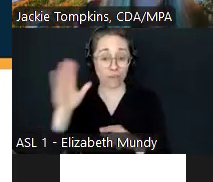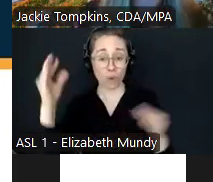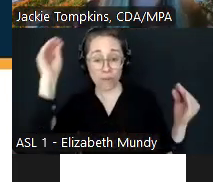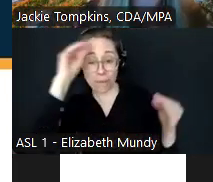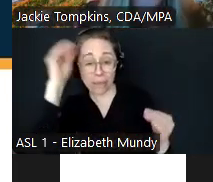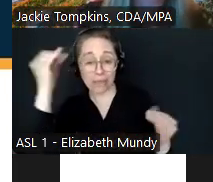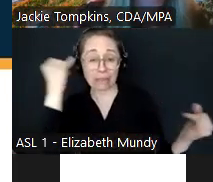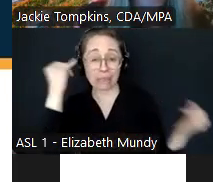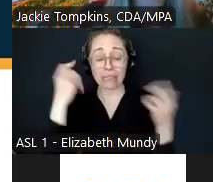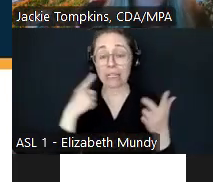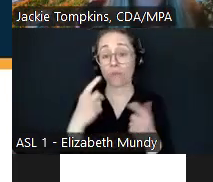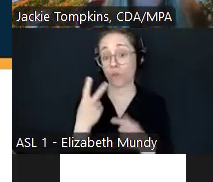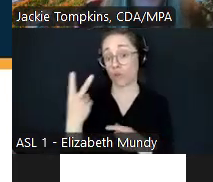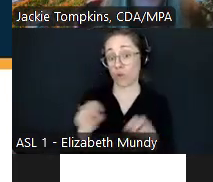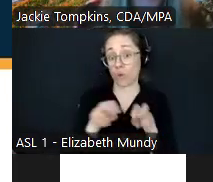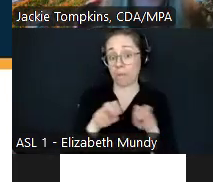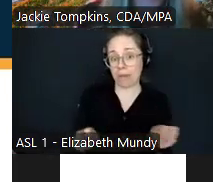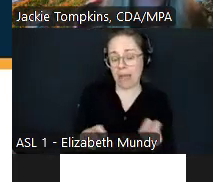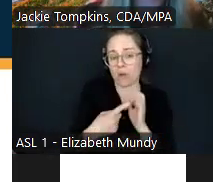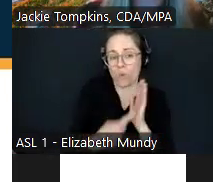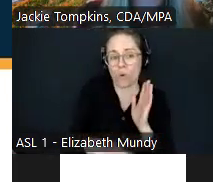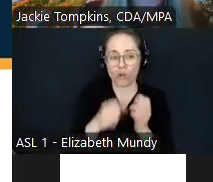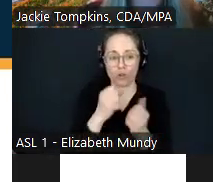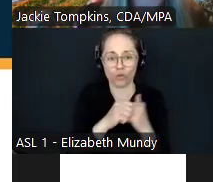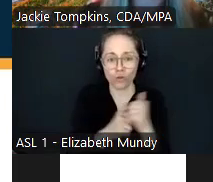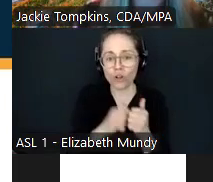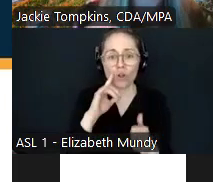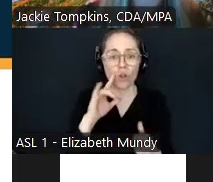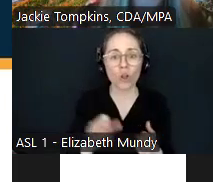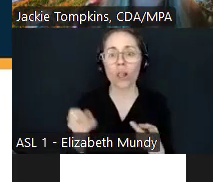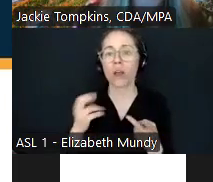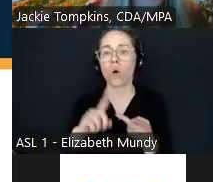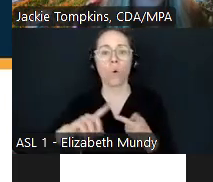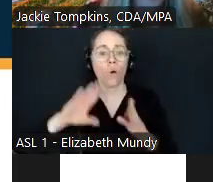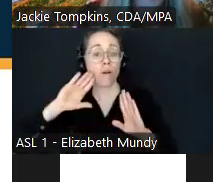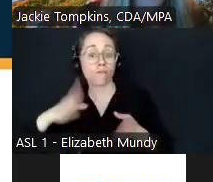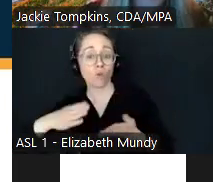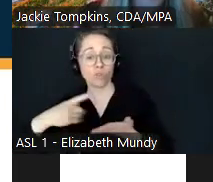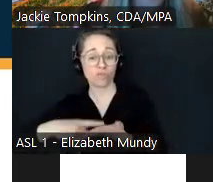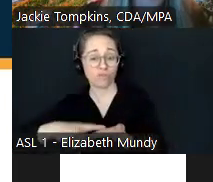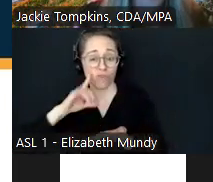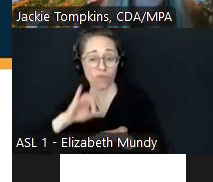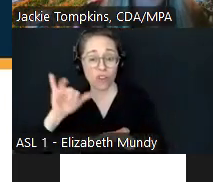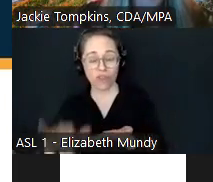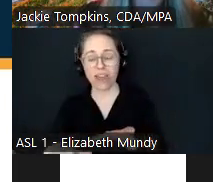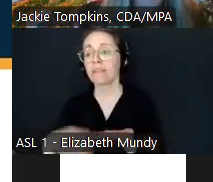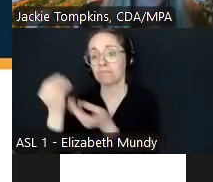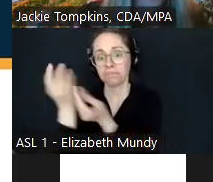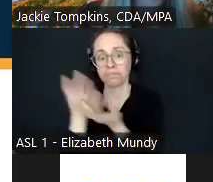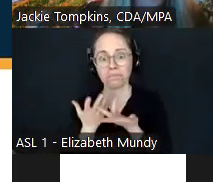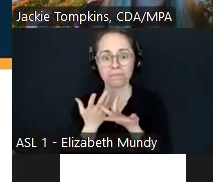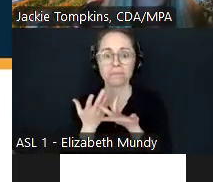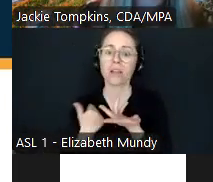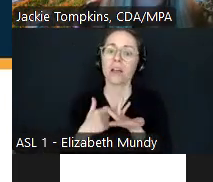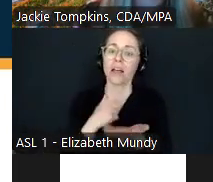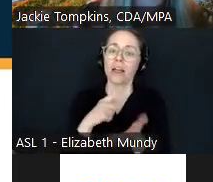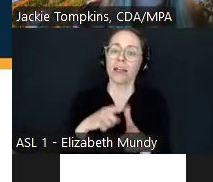them, or even like the focus areas of the panel, that can also help us in plugging in specific